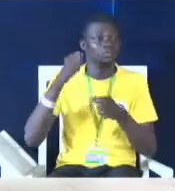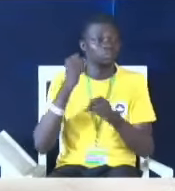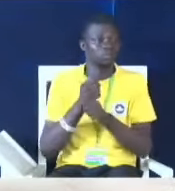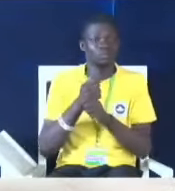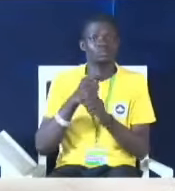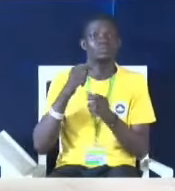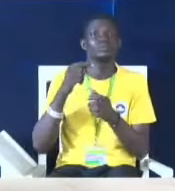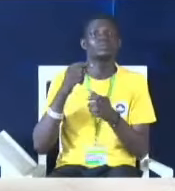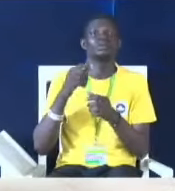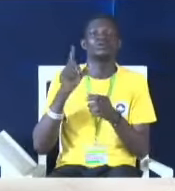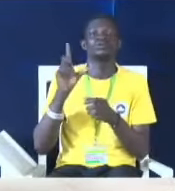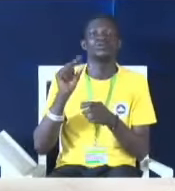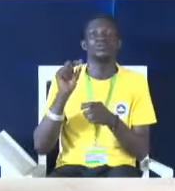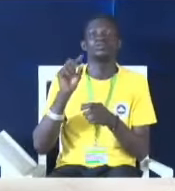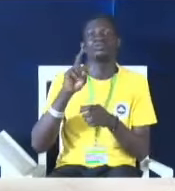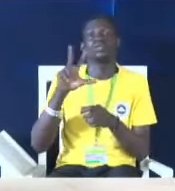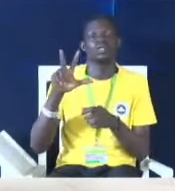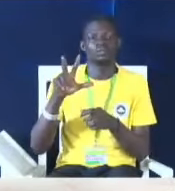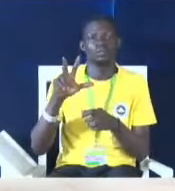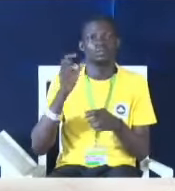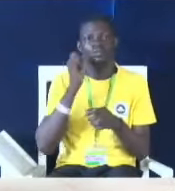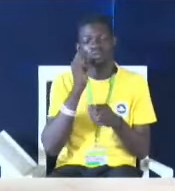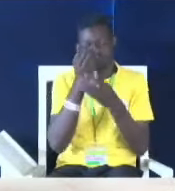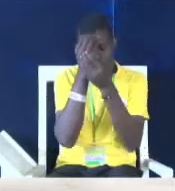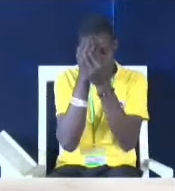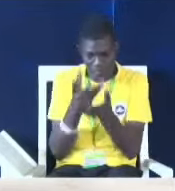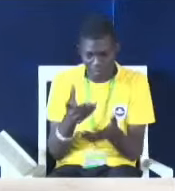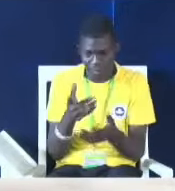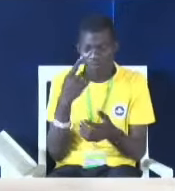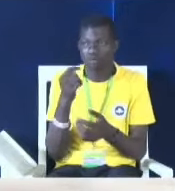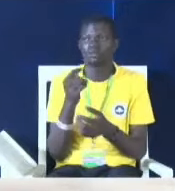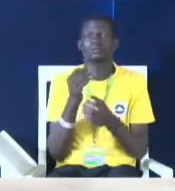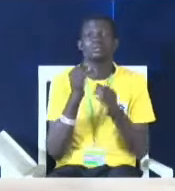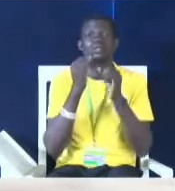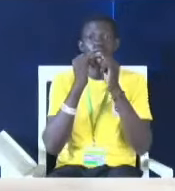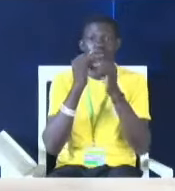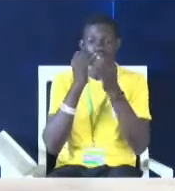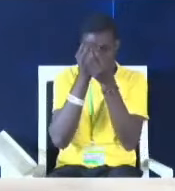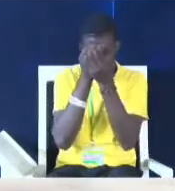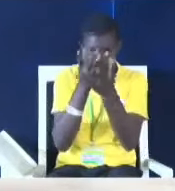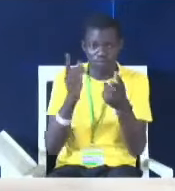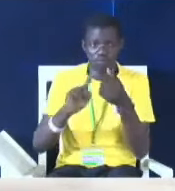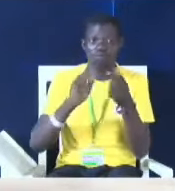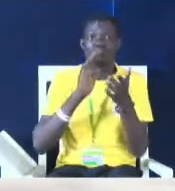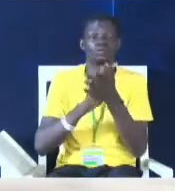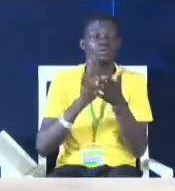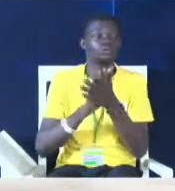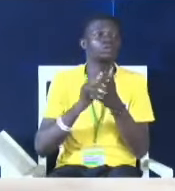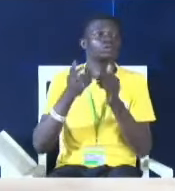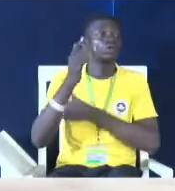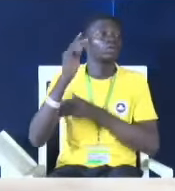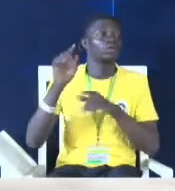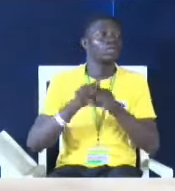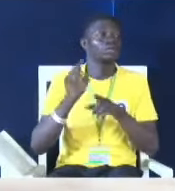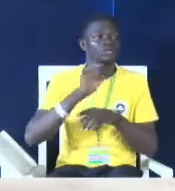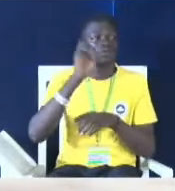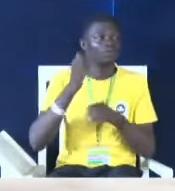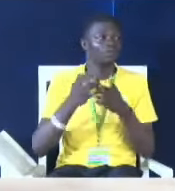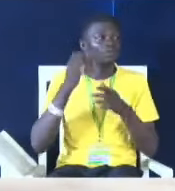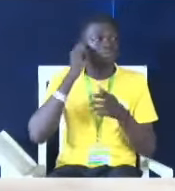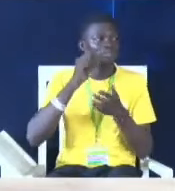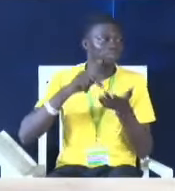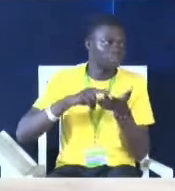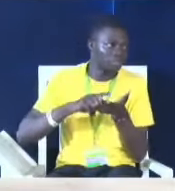one, 2023, she obeyed the instructions to praise God like never before. She